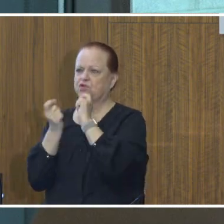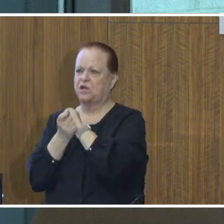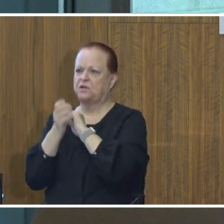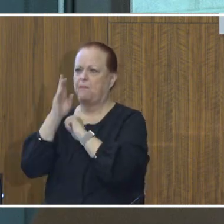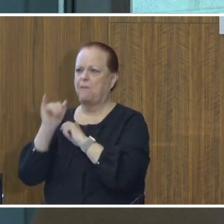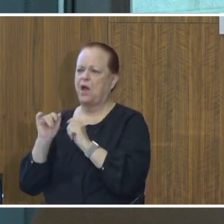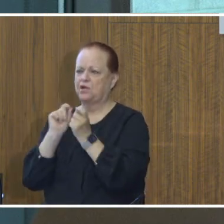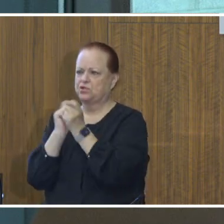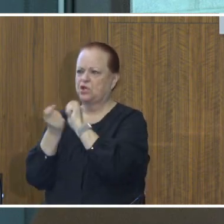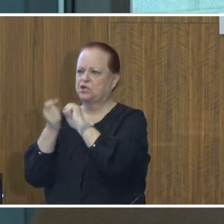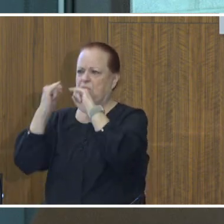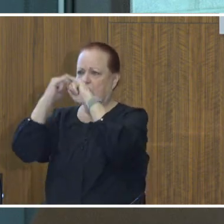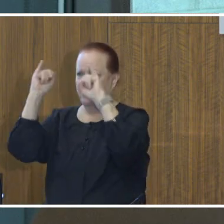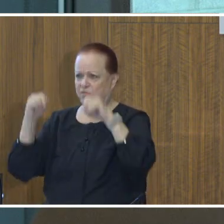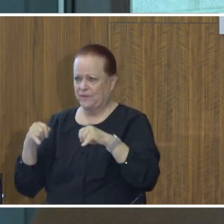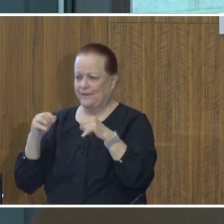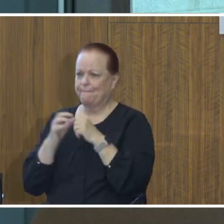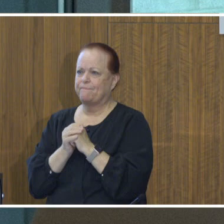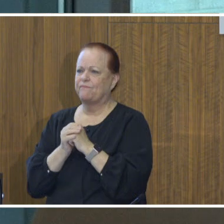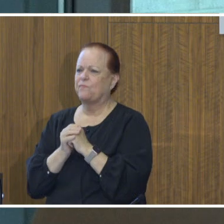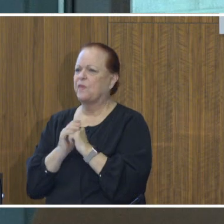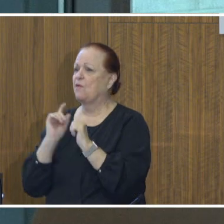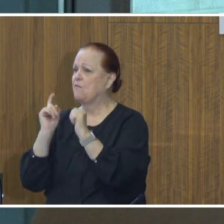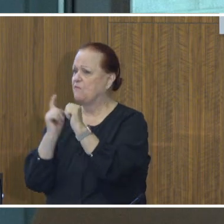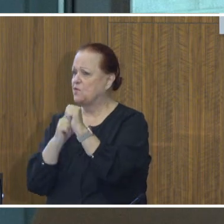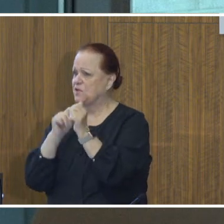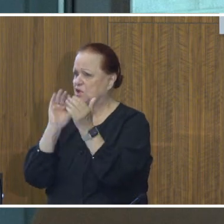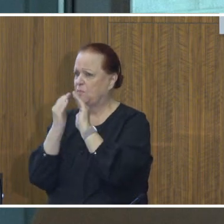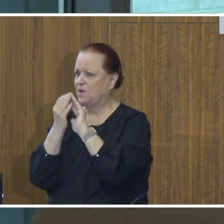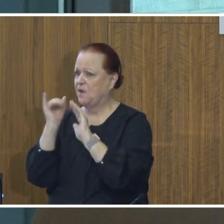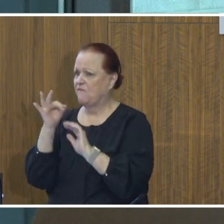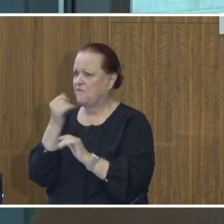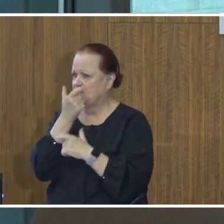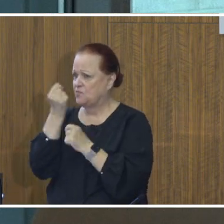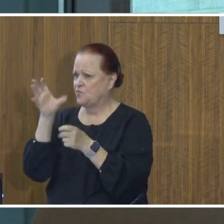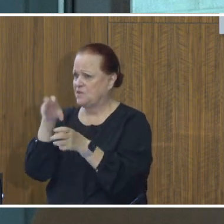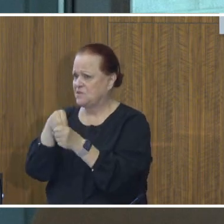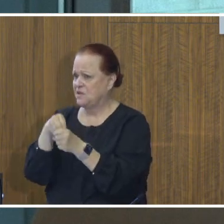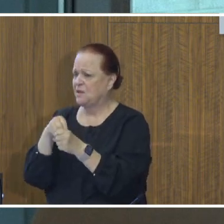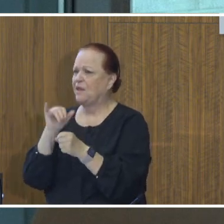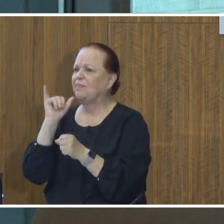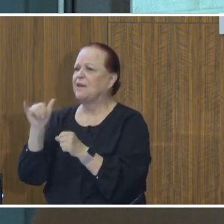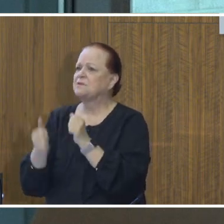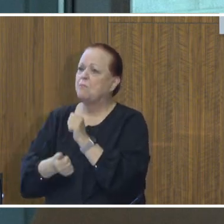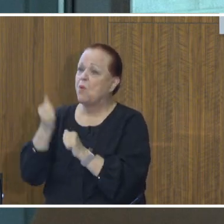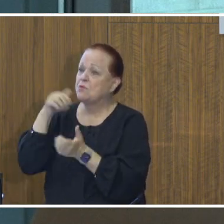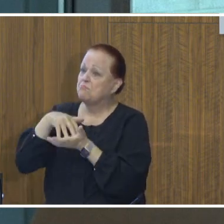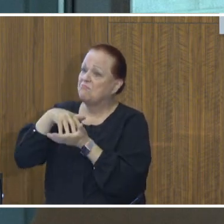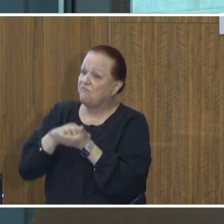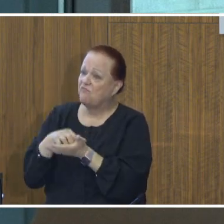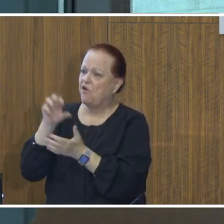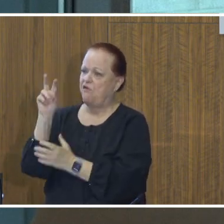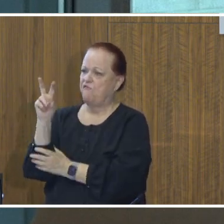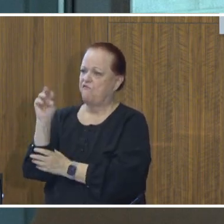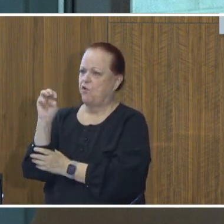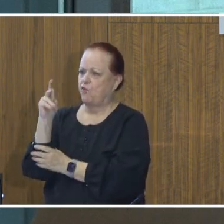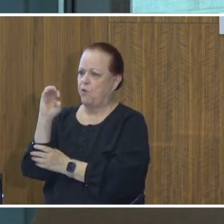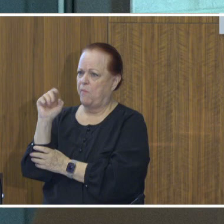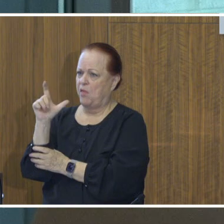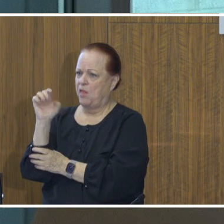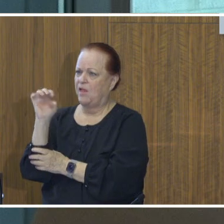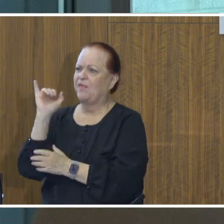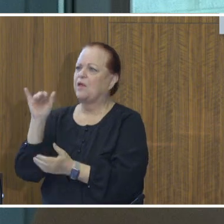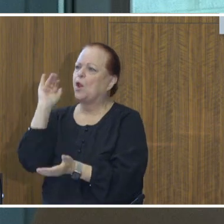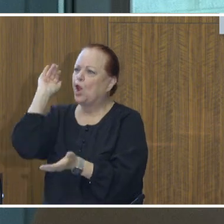account. First, consider communities of interest that include the most vulnerable in our county. These are